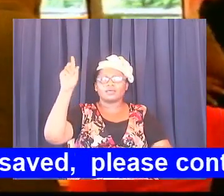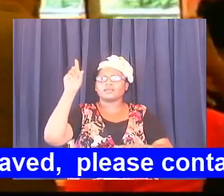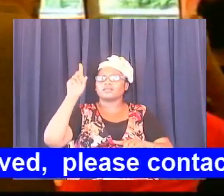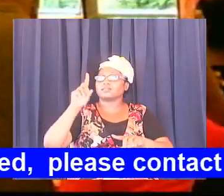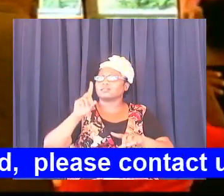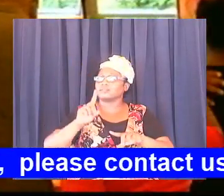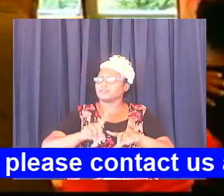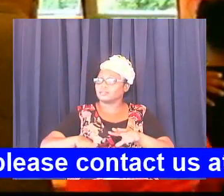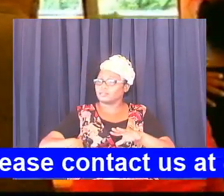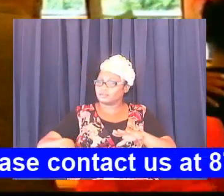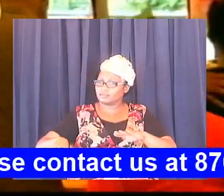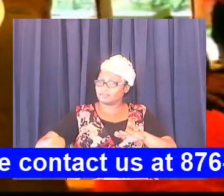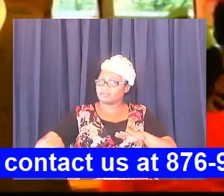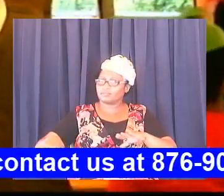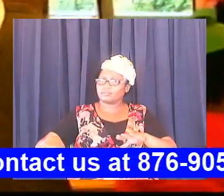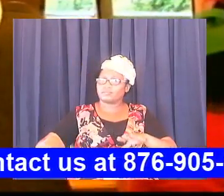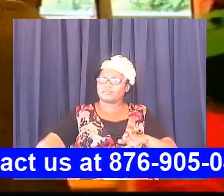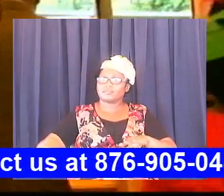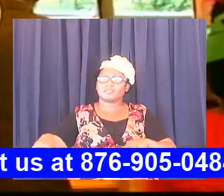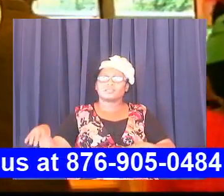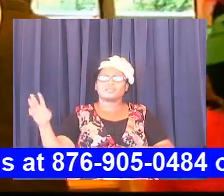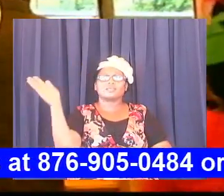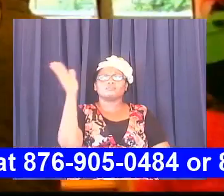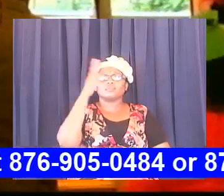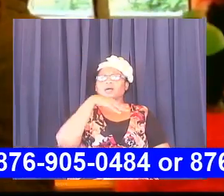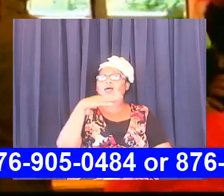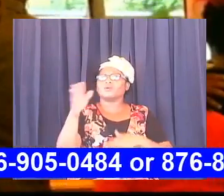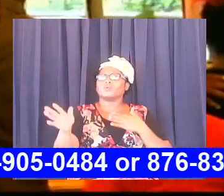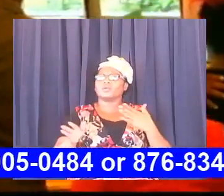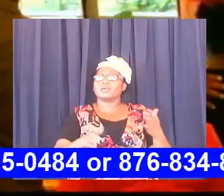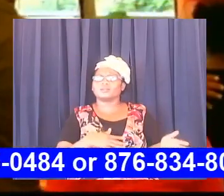Jesus. The hallelujah.